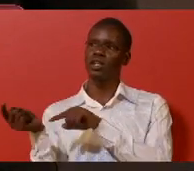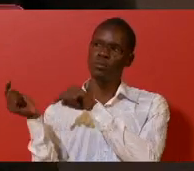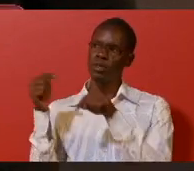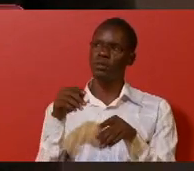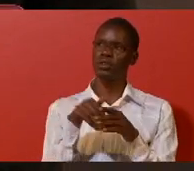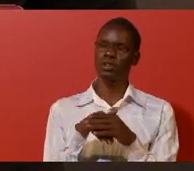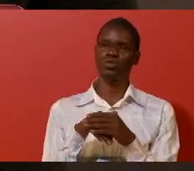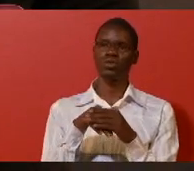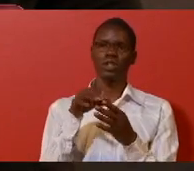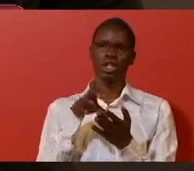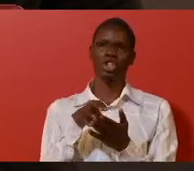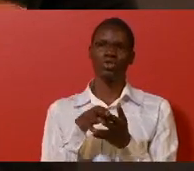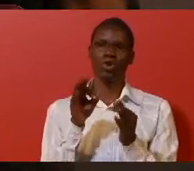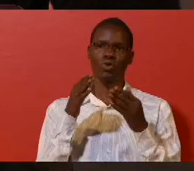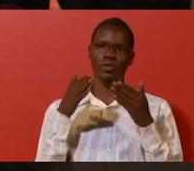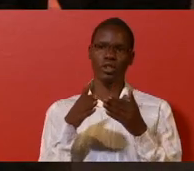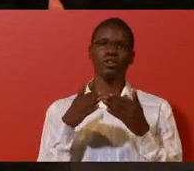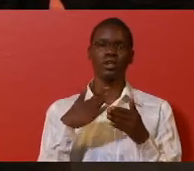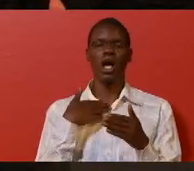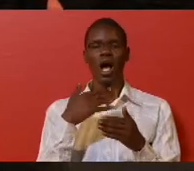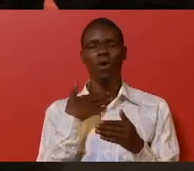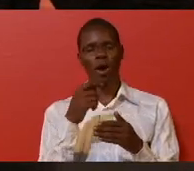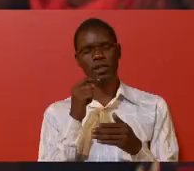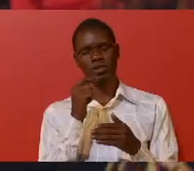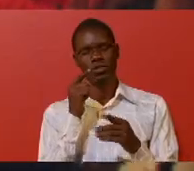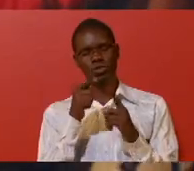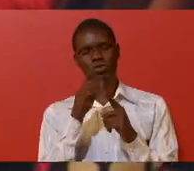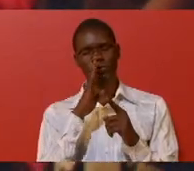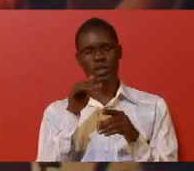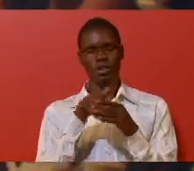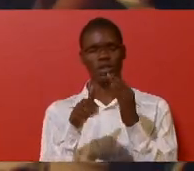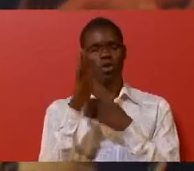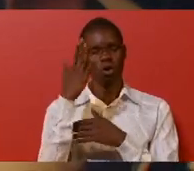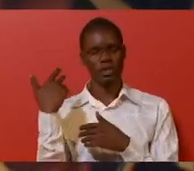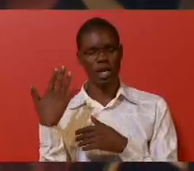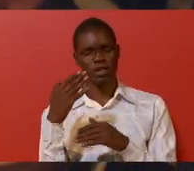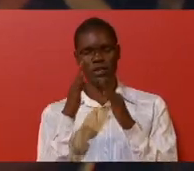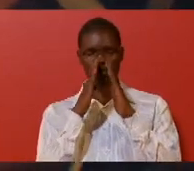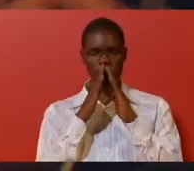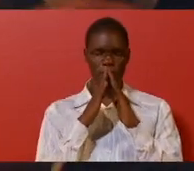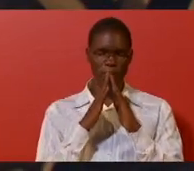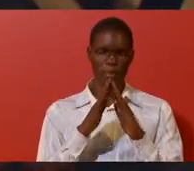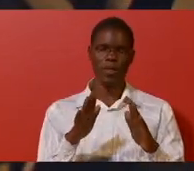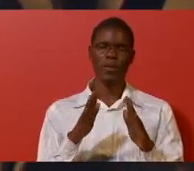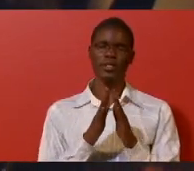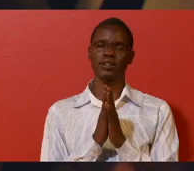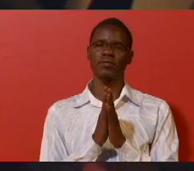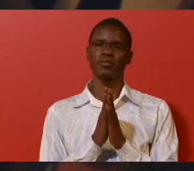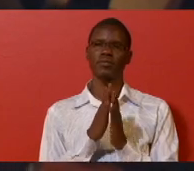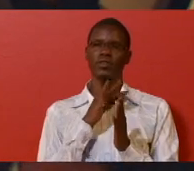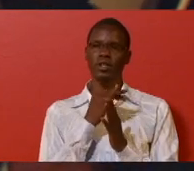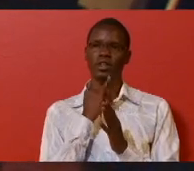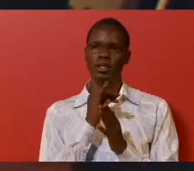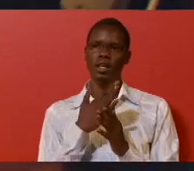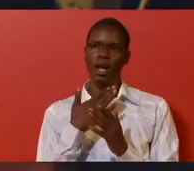sexuality. Is there a hand up there? I want to be in God's will. Praise God. Praise God. I want to be in God's will. I have